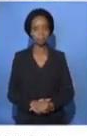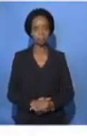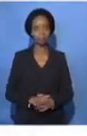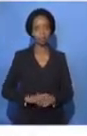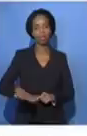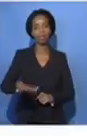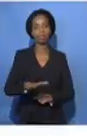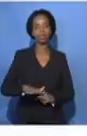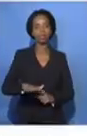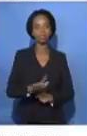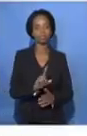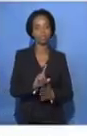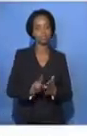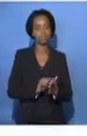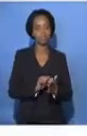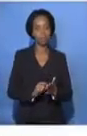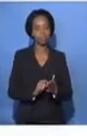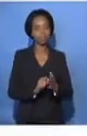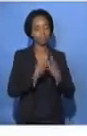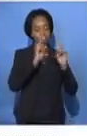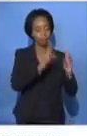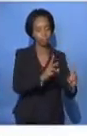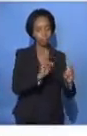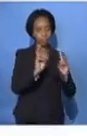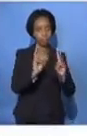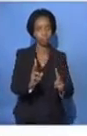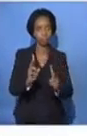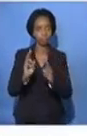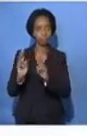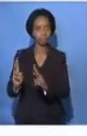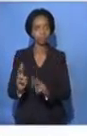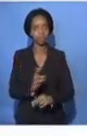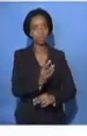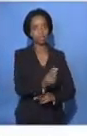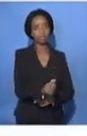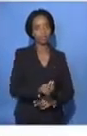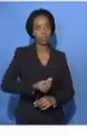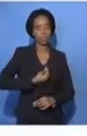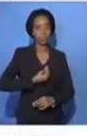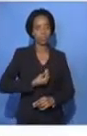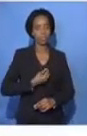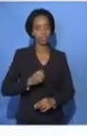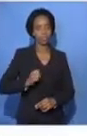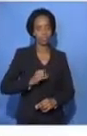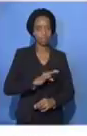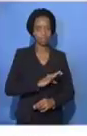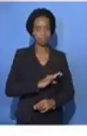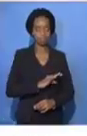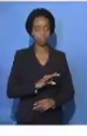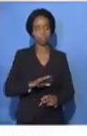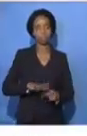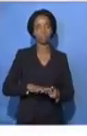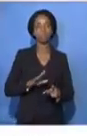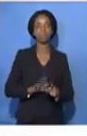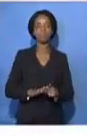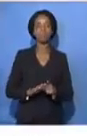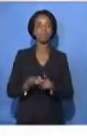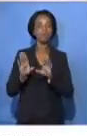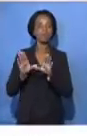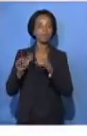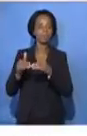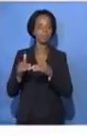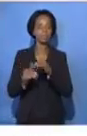stations visited comprised young polling staff and party agents. Security personnel